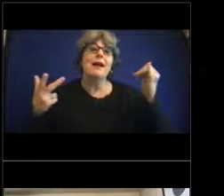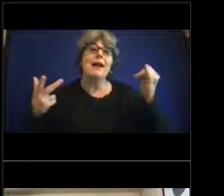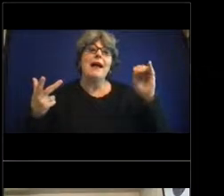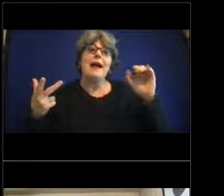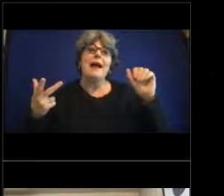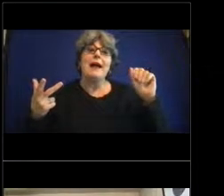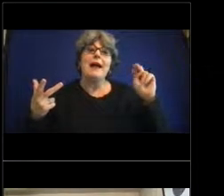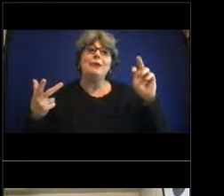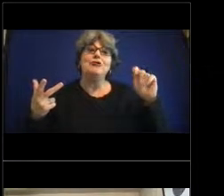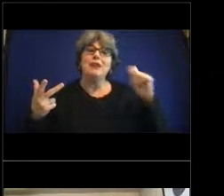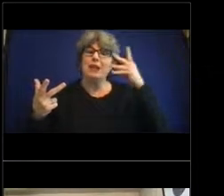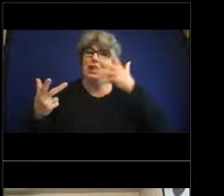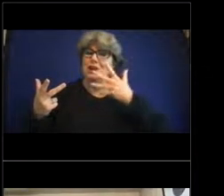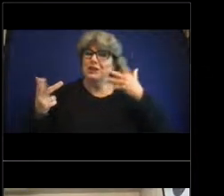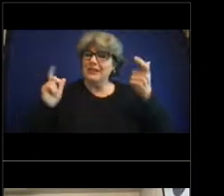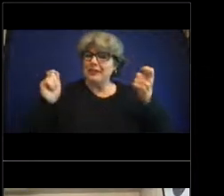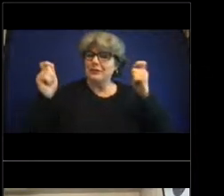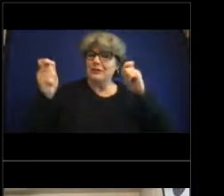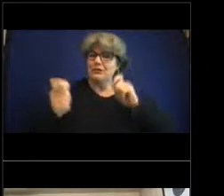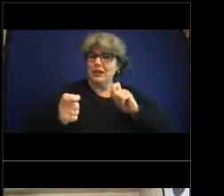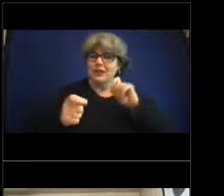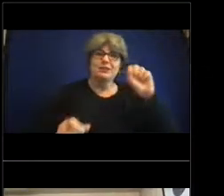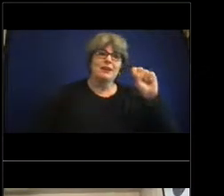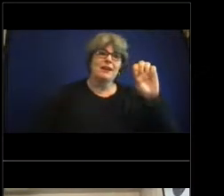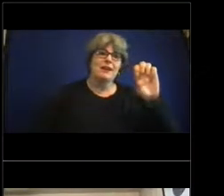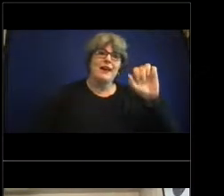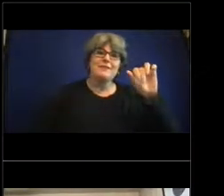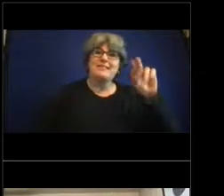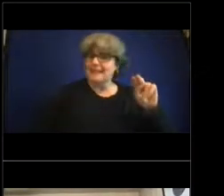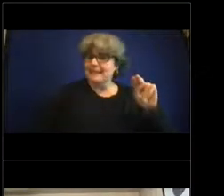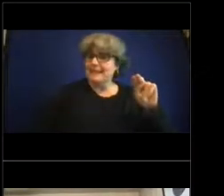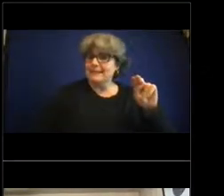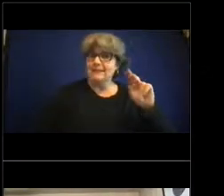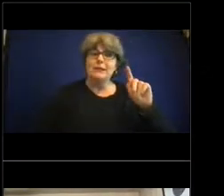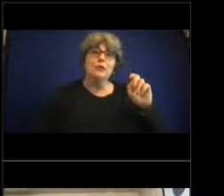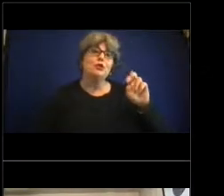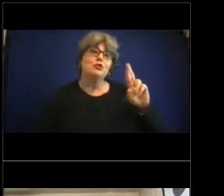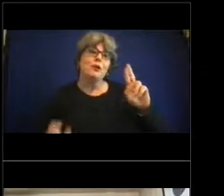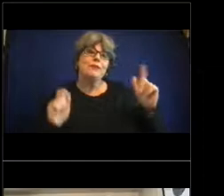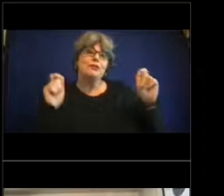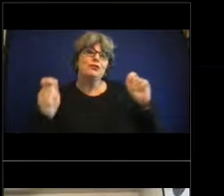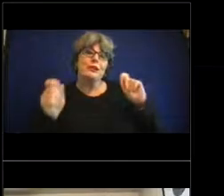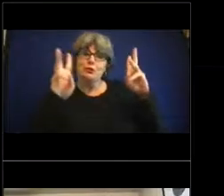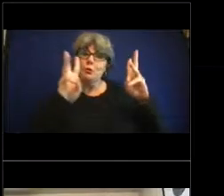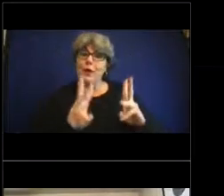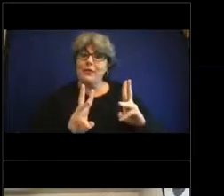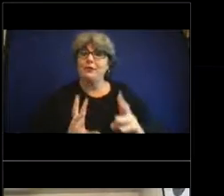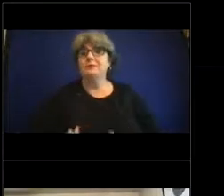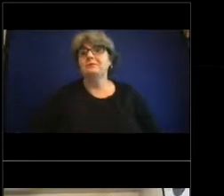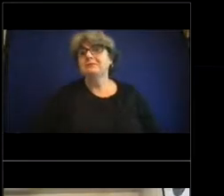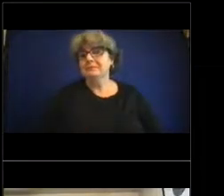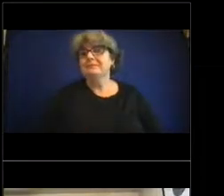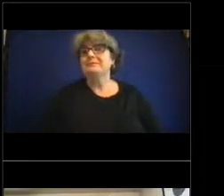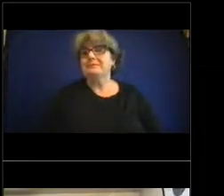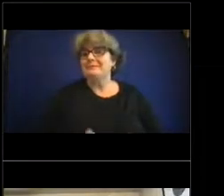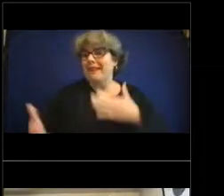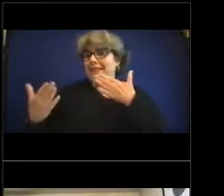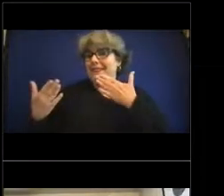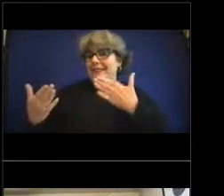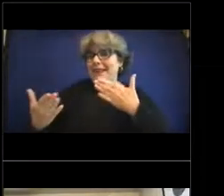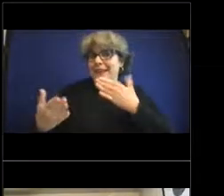that it looks like there's a change of season going on. Trevor says that there's a change in weather. So thank you so